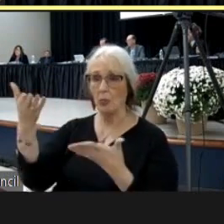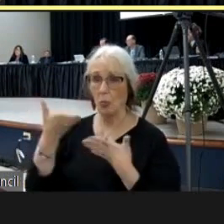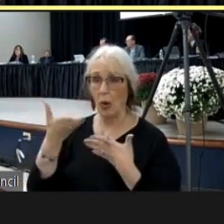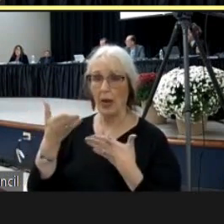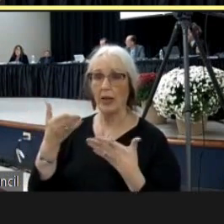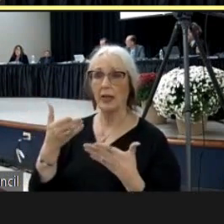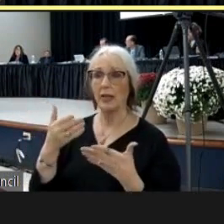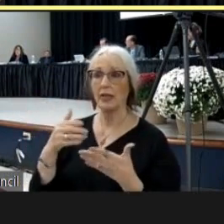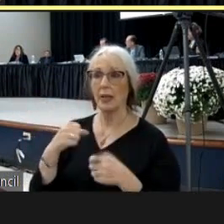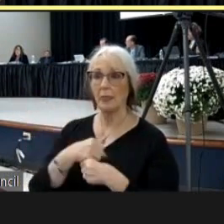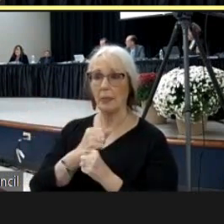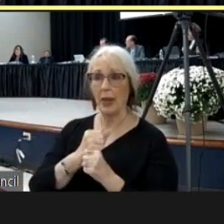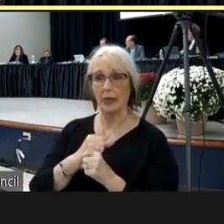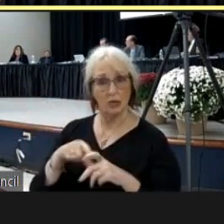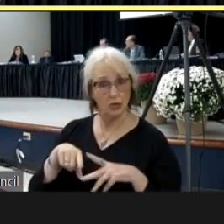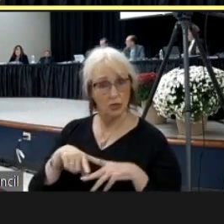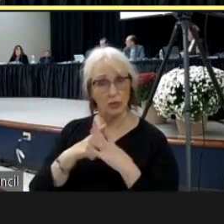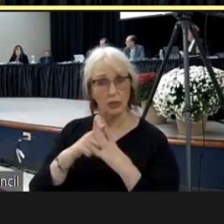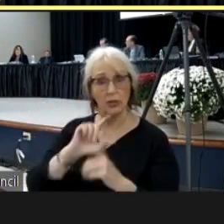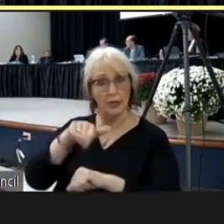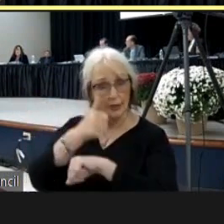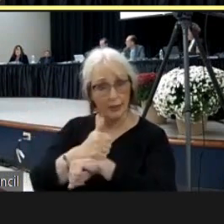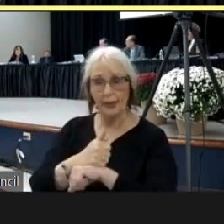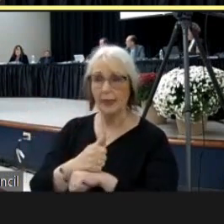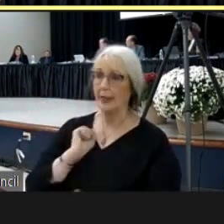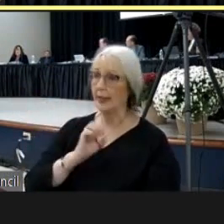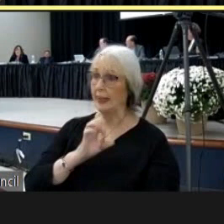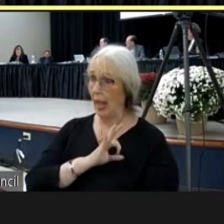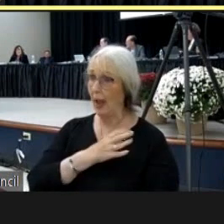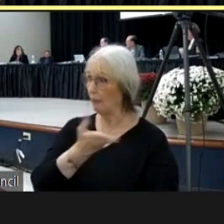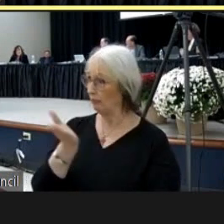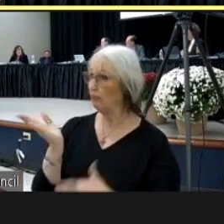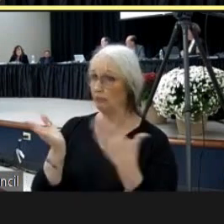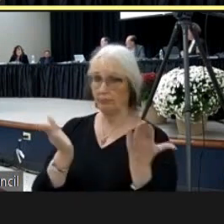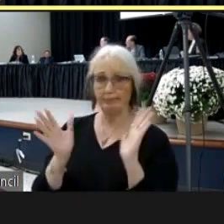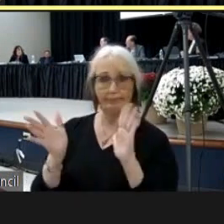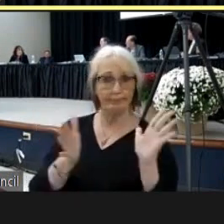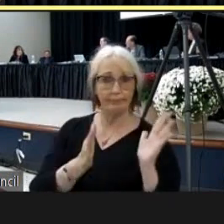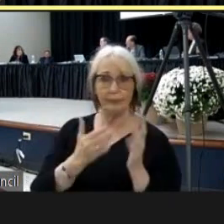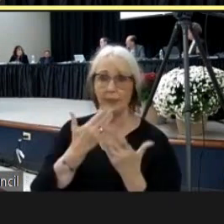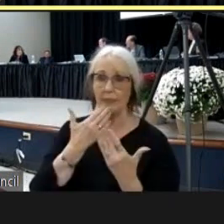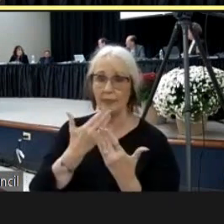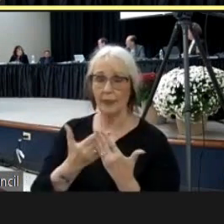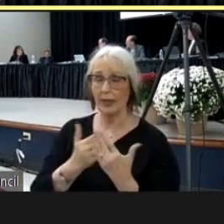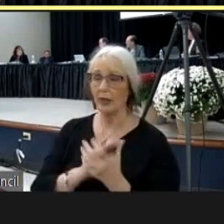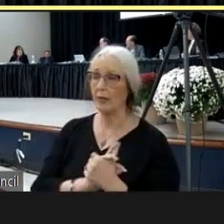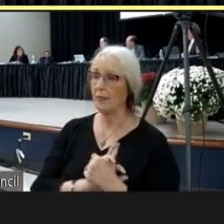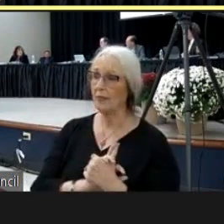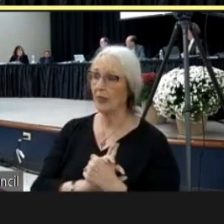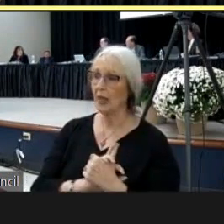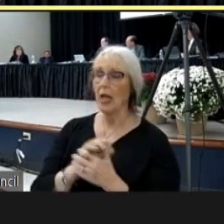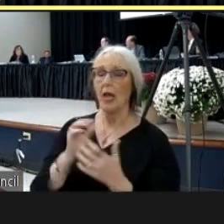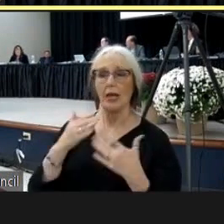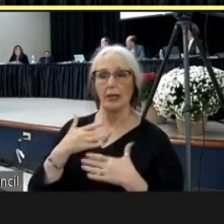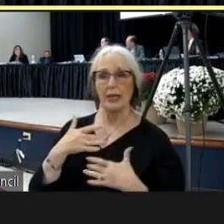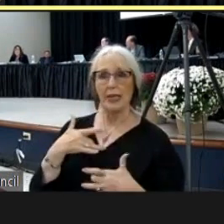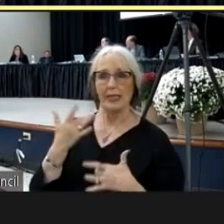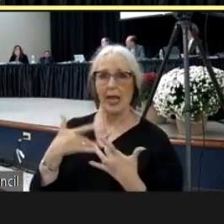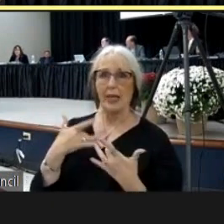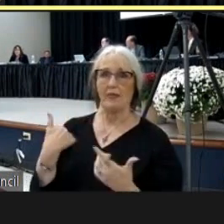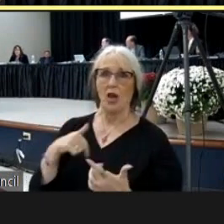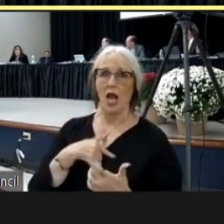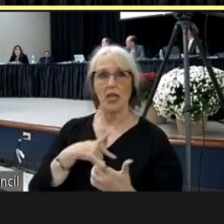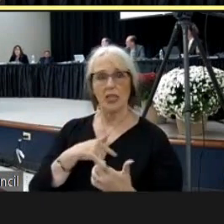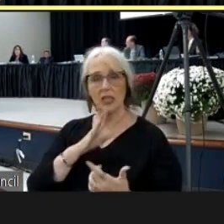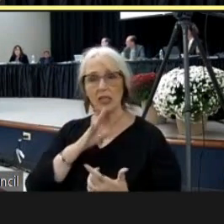fruition, staff. You know, it means a lot to us to be able to go back to our constituents and tell them, hey,